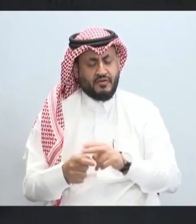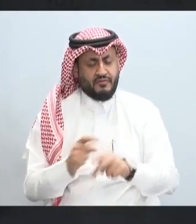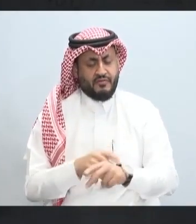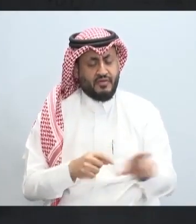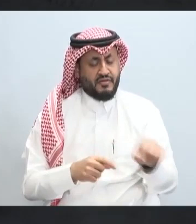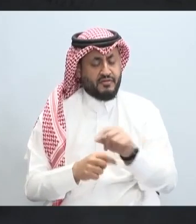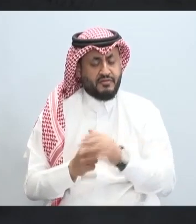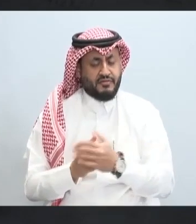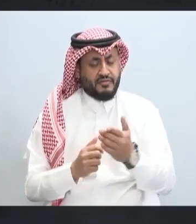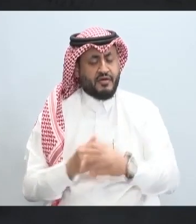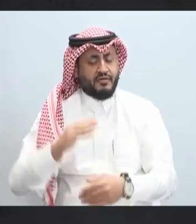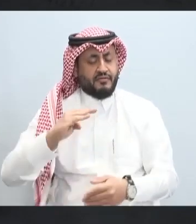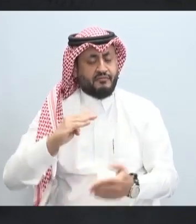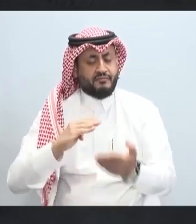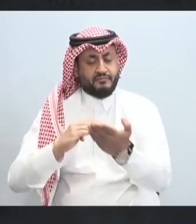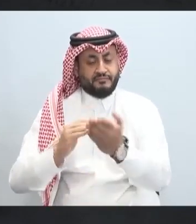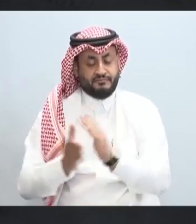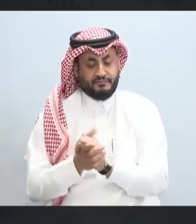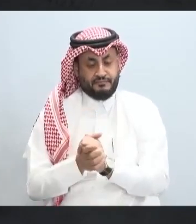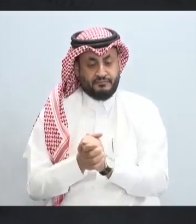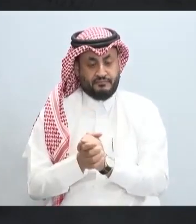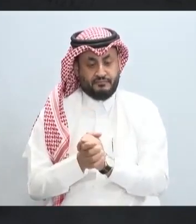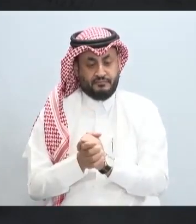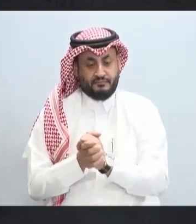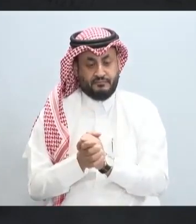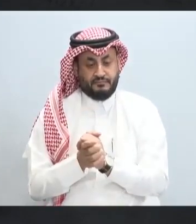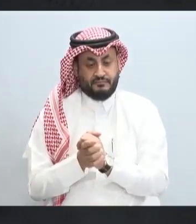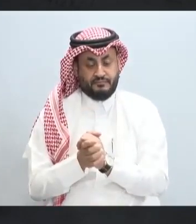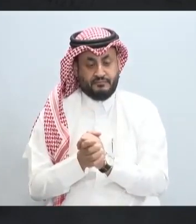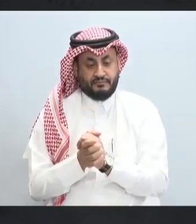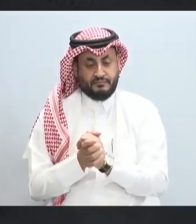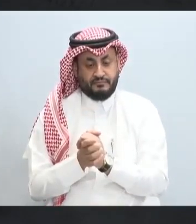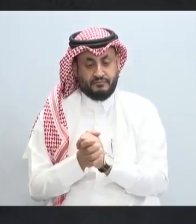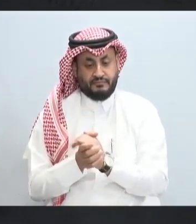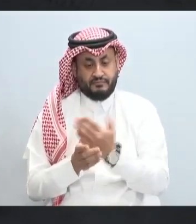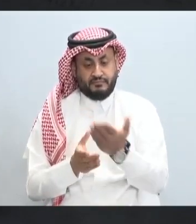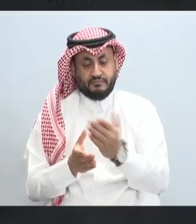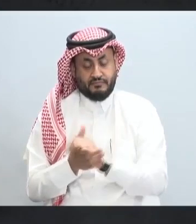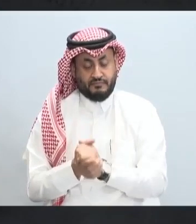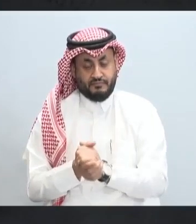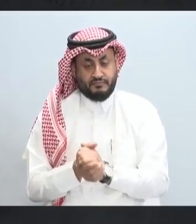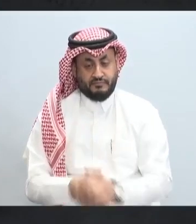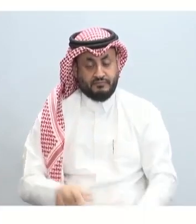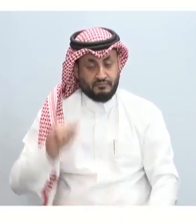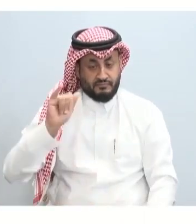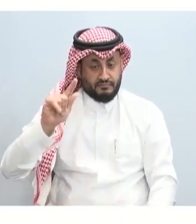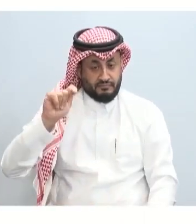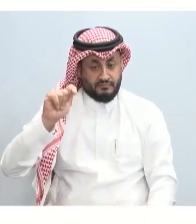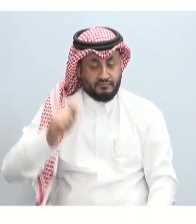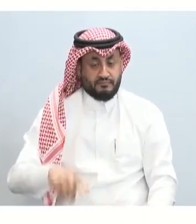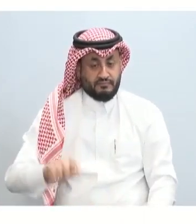such question, how long does it take to get to this area, we should start our answer with,